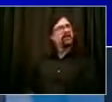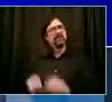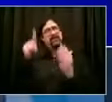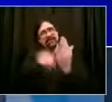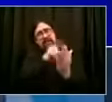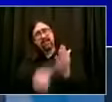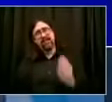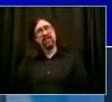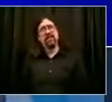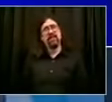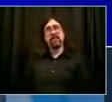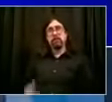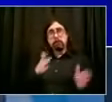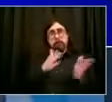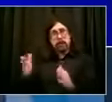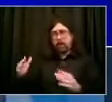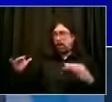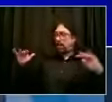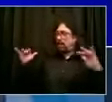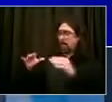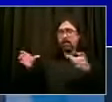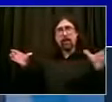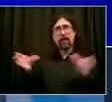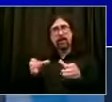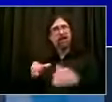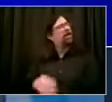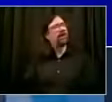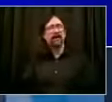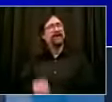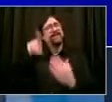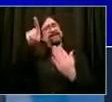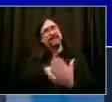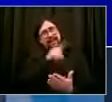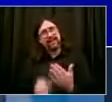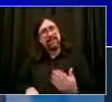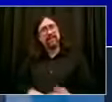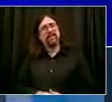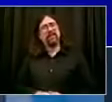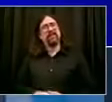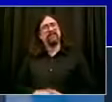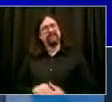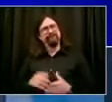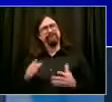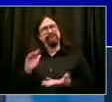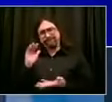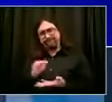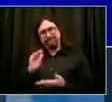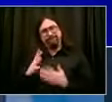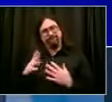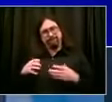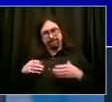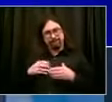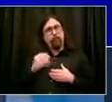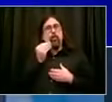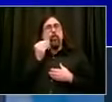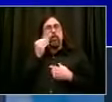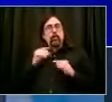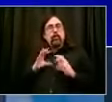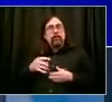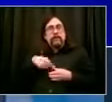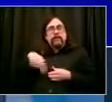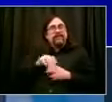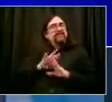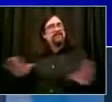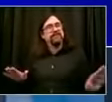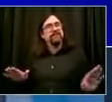final battle here, so all you have to do is get through these holidays. I believe through January it's still going to be tough. I'm very hopeful that February we're going to start to